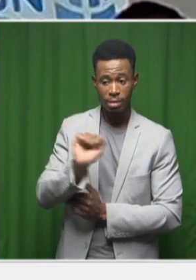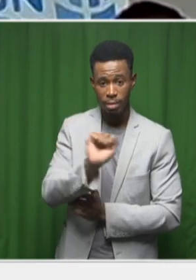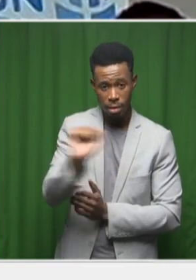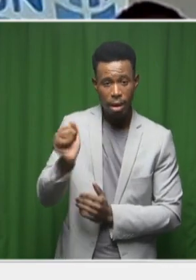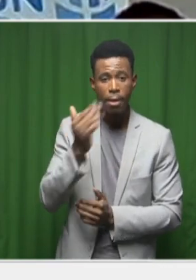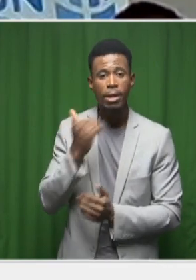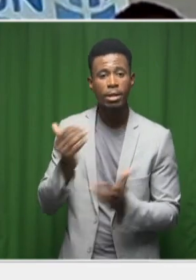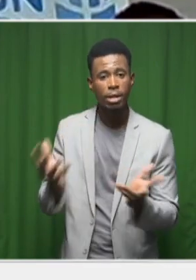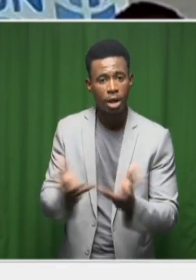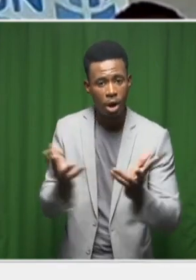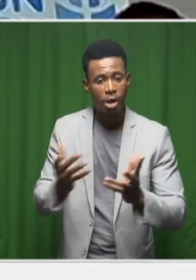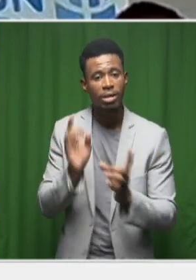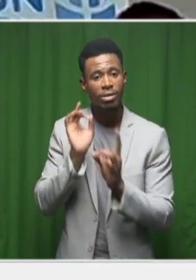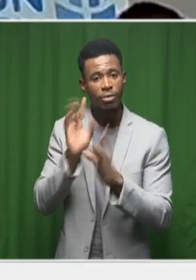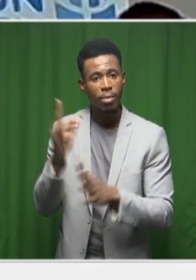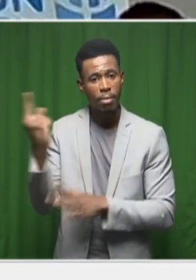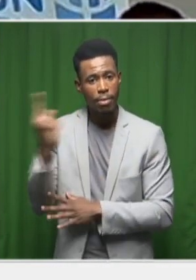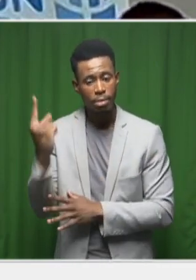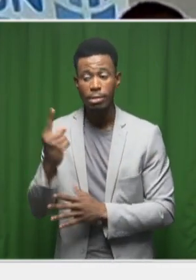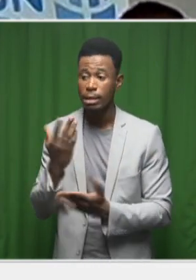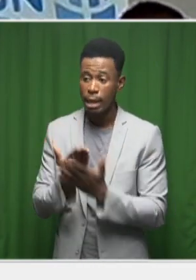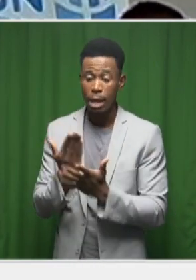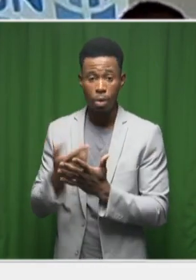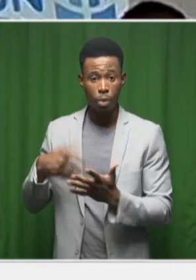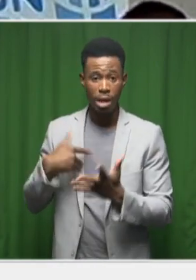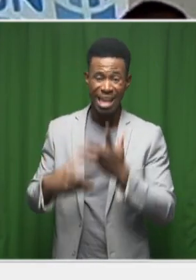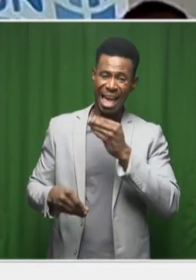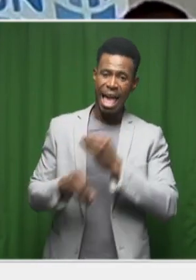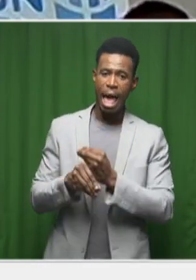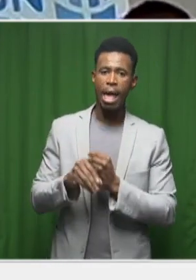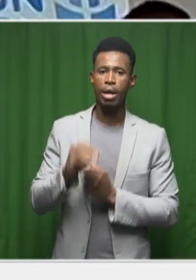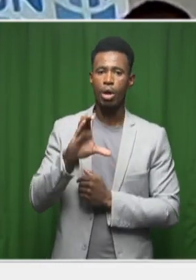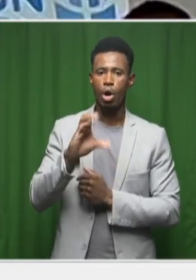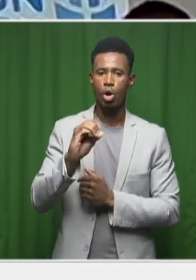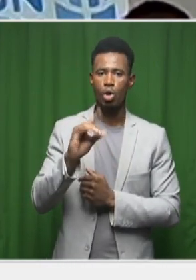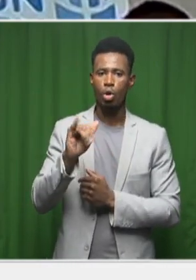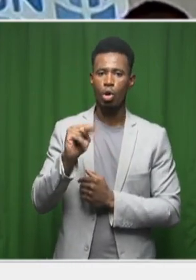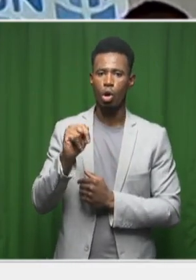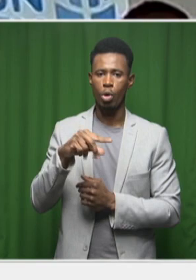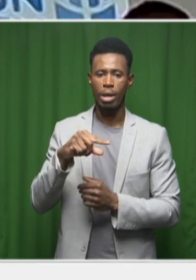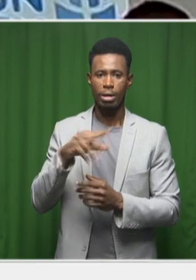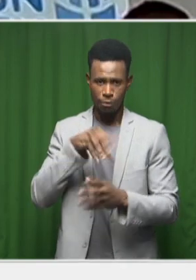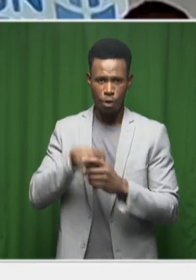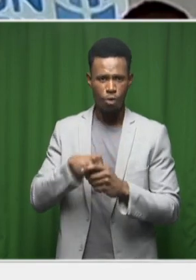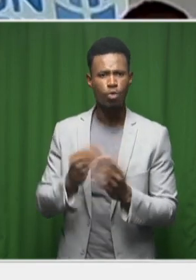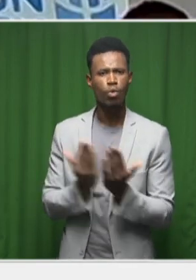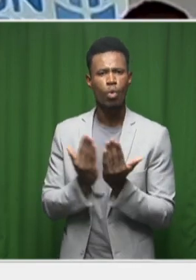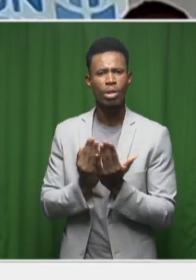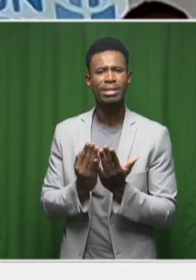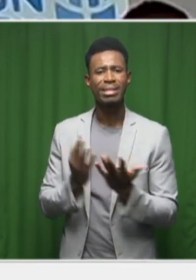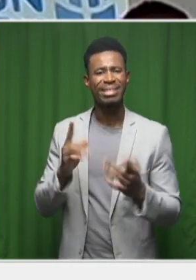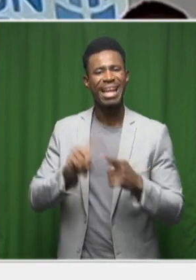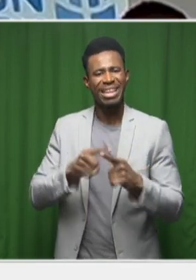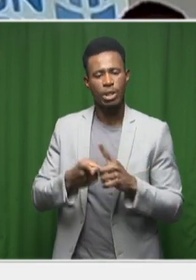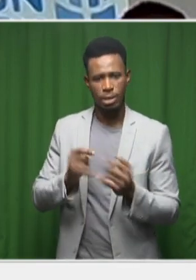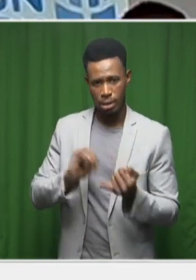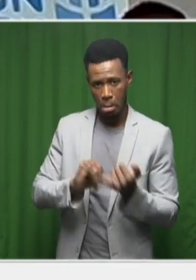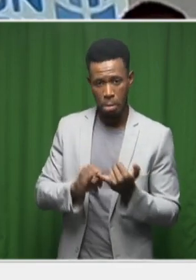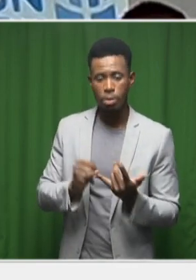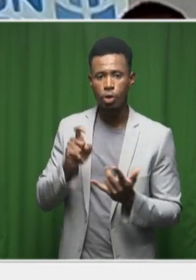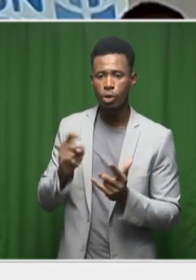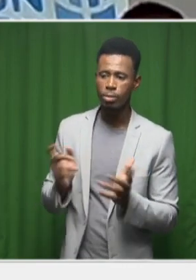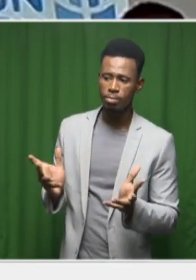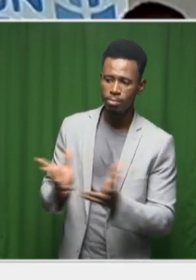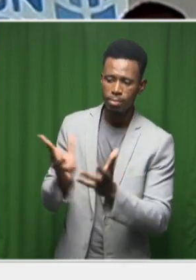that it begins there, because at the end of the day, as you and women would want this program to have a home. Departments of education, that's where this program would